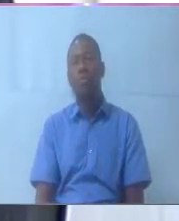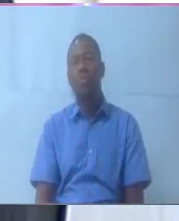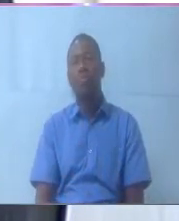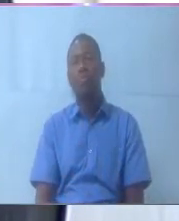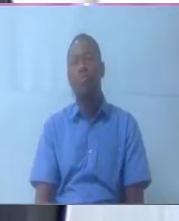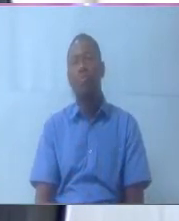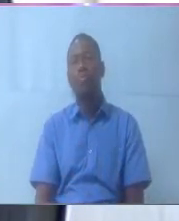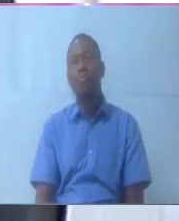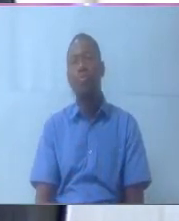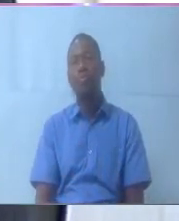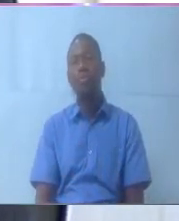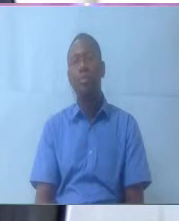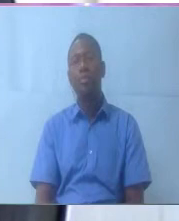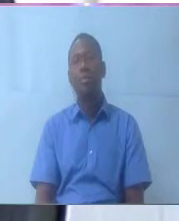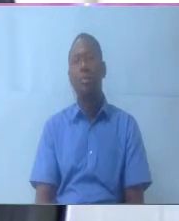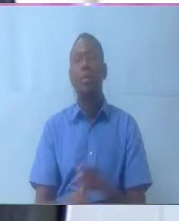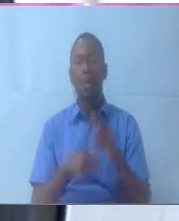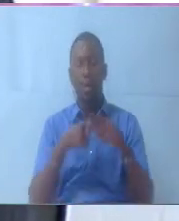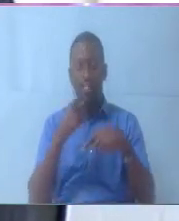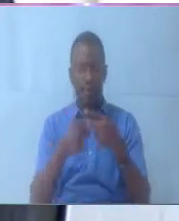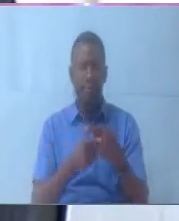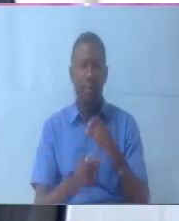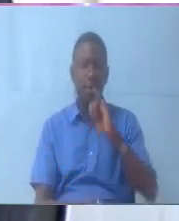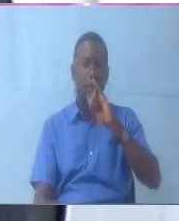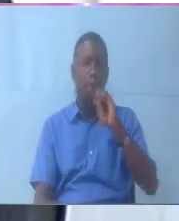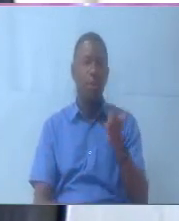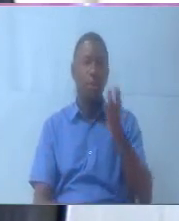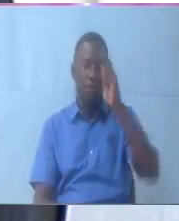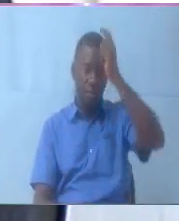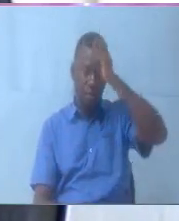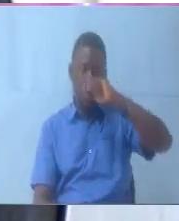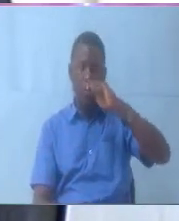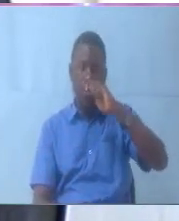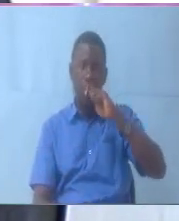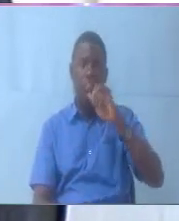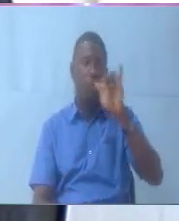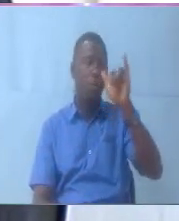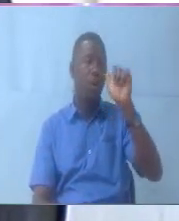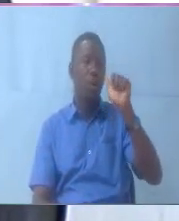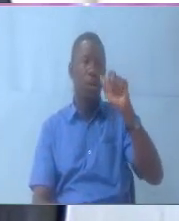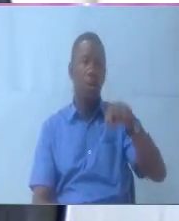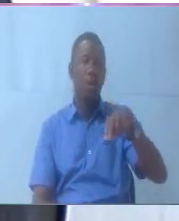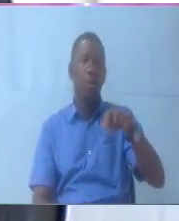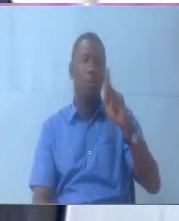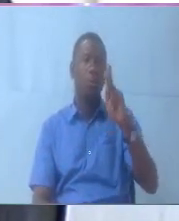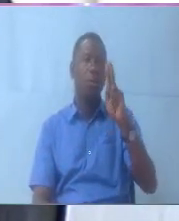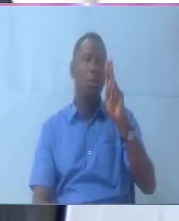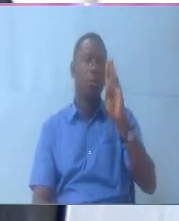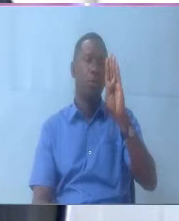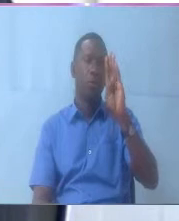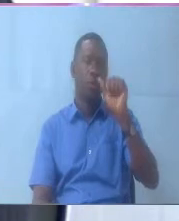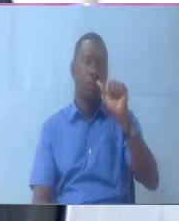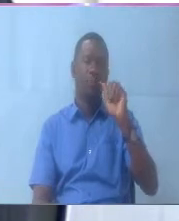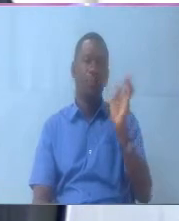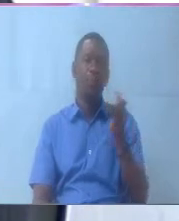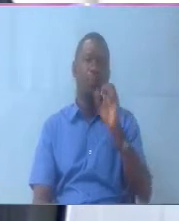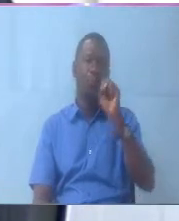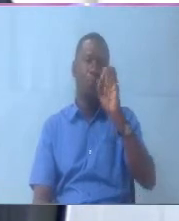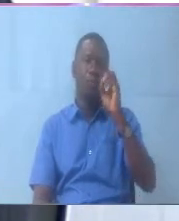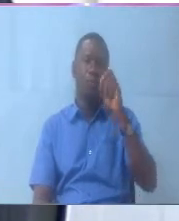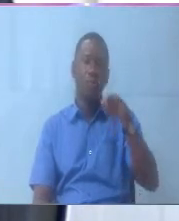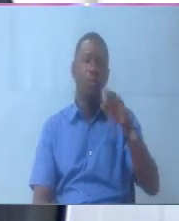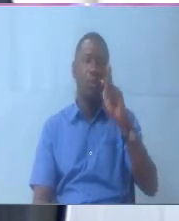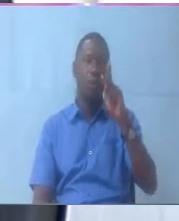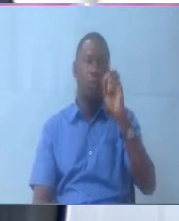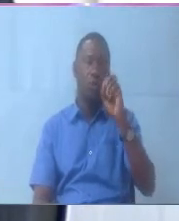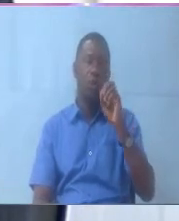Then this Inspector General of Police, Yankuba Sonko, called me. Otumolem police la kuntonko Yankuba Sonko ayen kumandi.